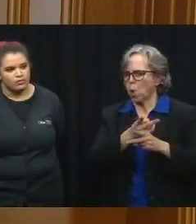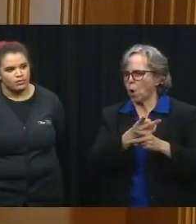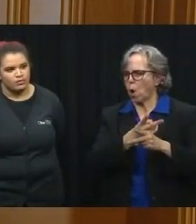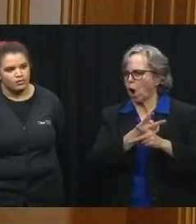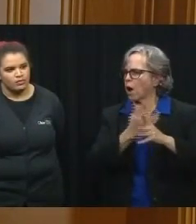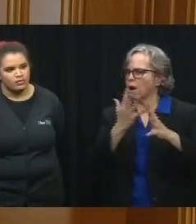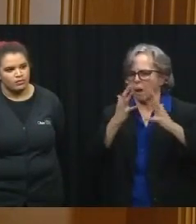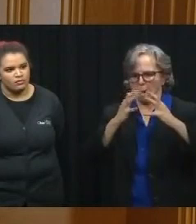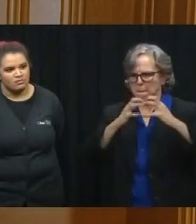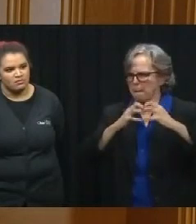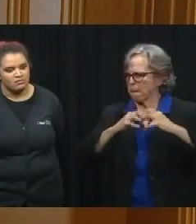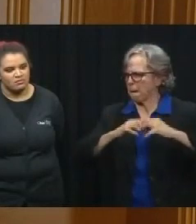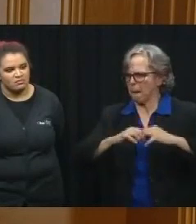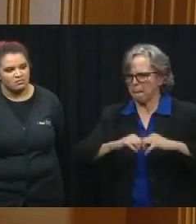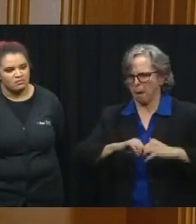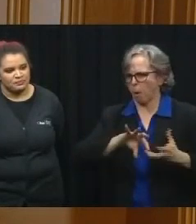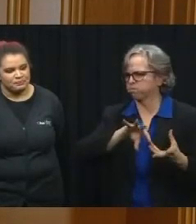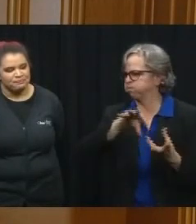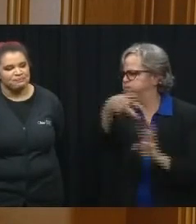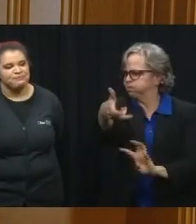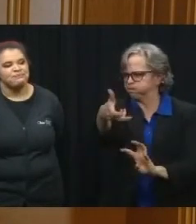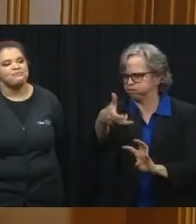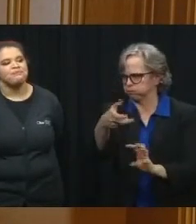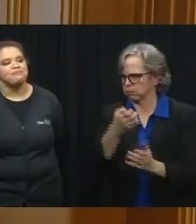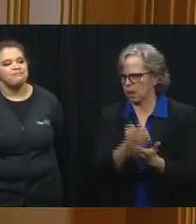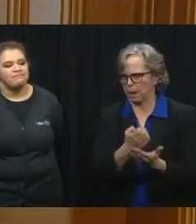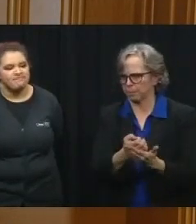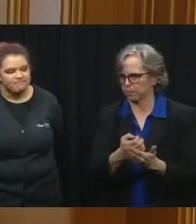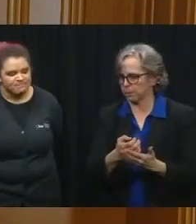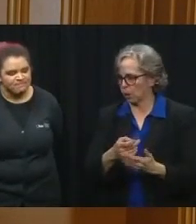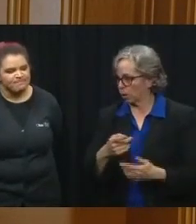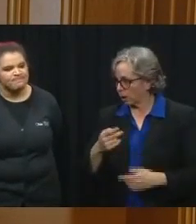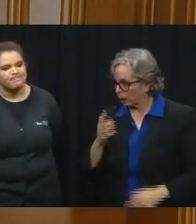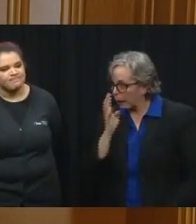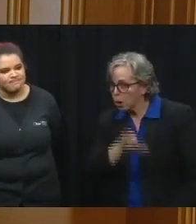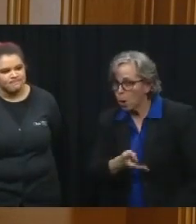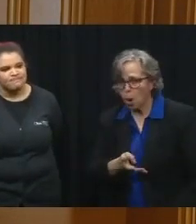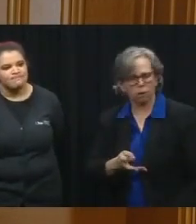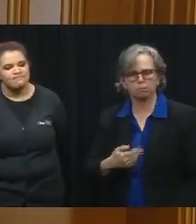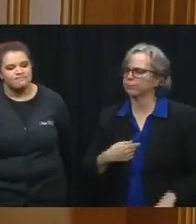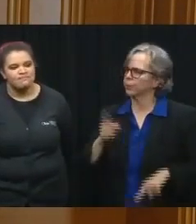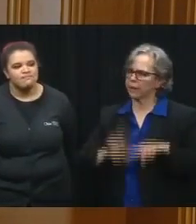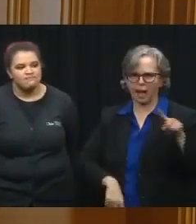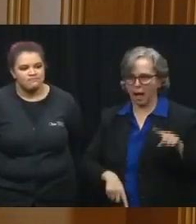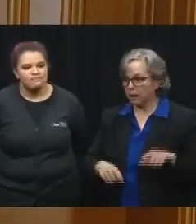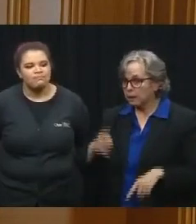leave this unchecked. We are at war with a real enemy.